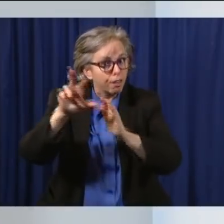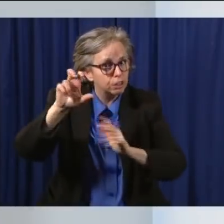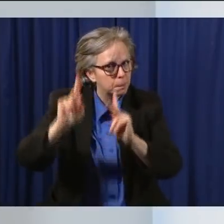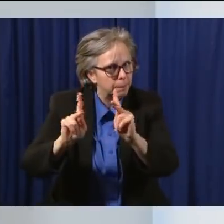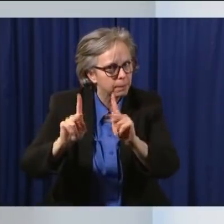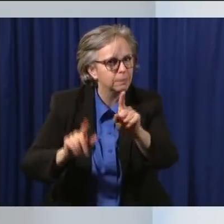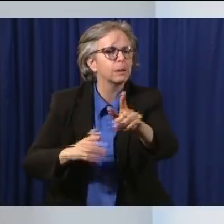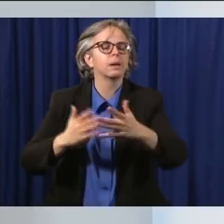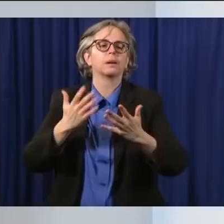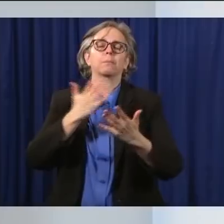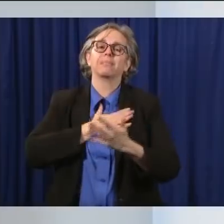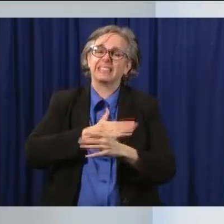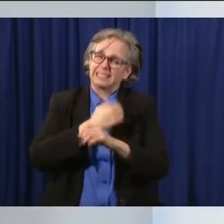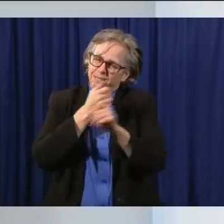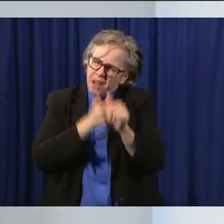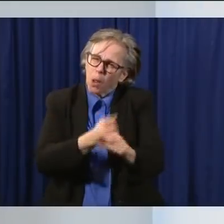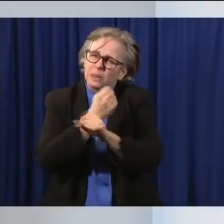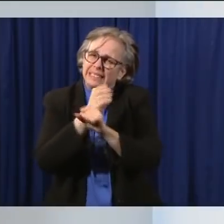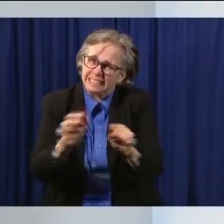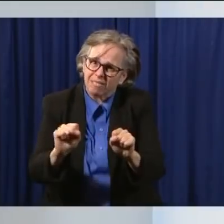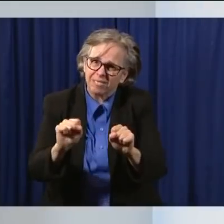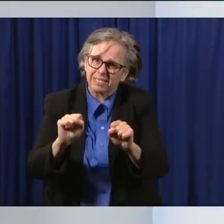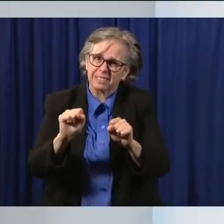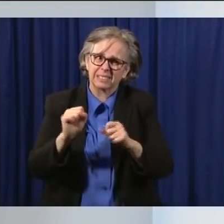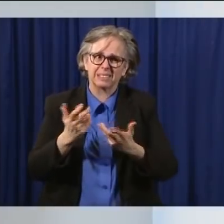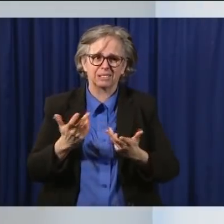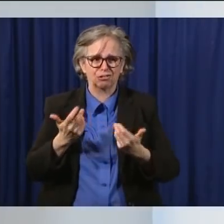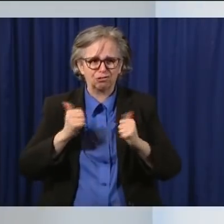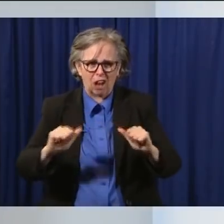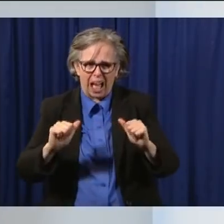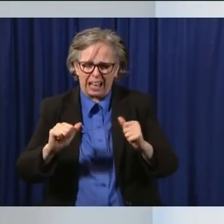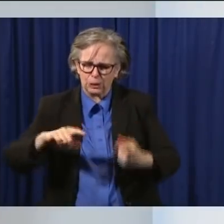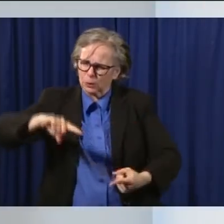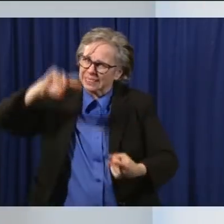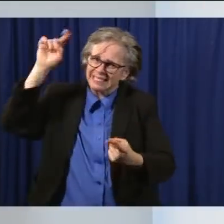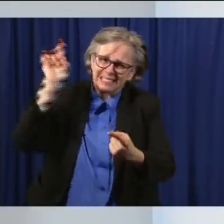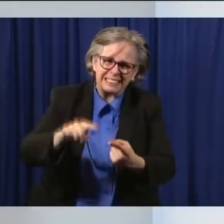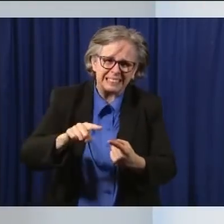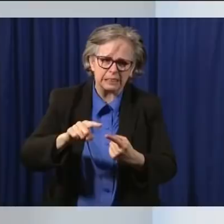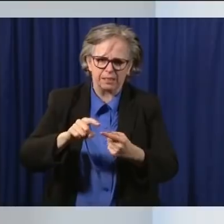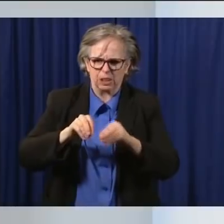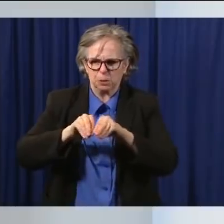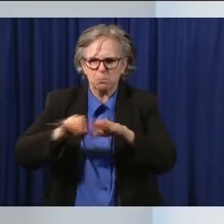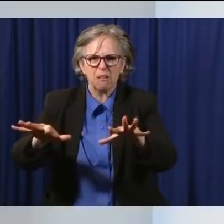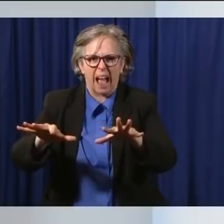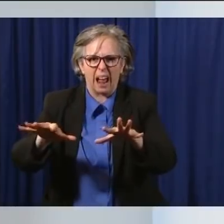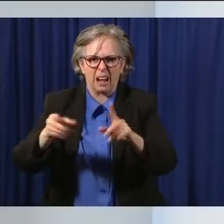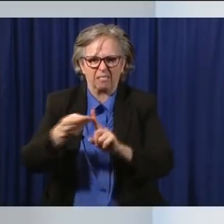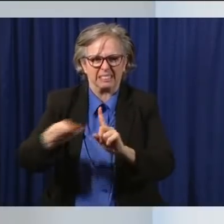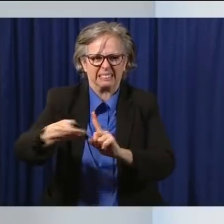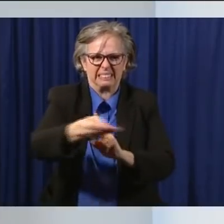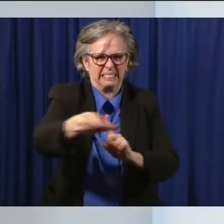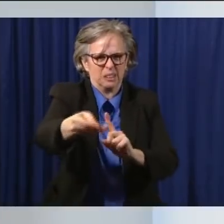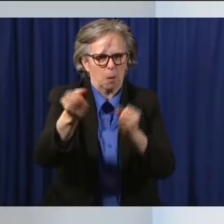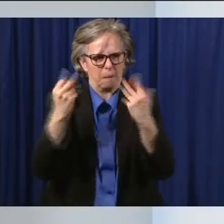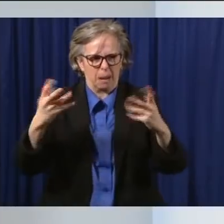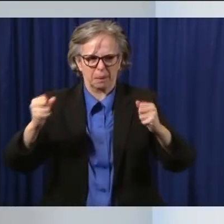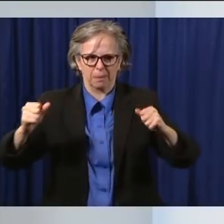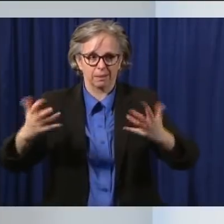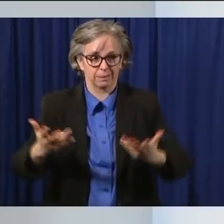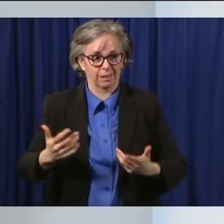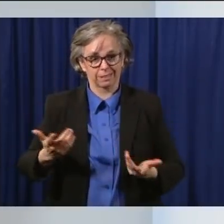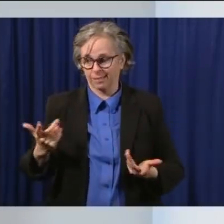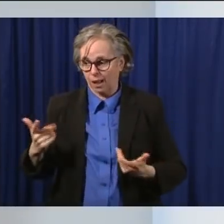possible to avoid the spread of the virus. We recognize that people want to go on with life, and we are trying to provide guidelines